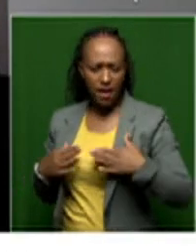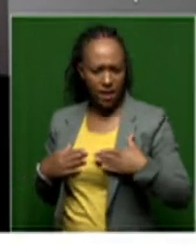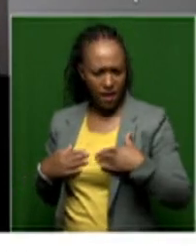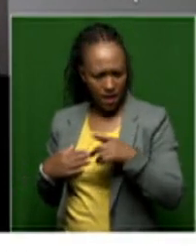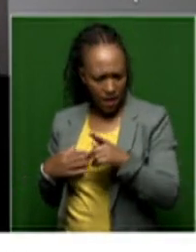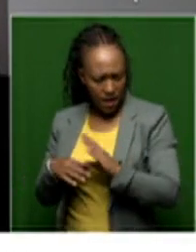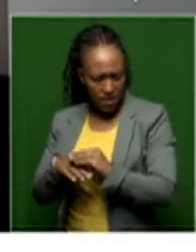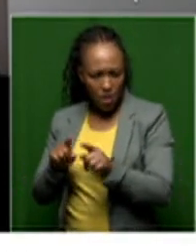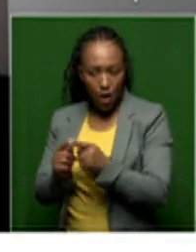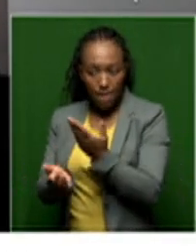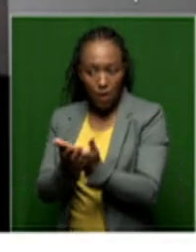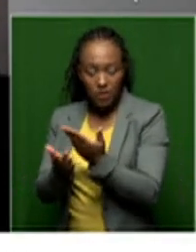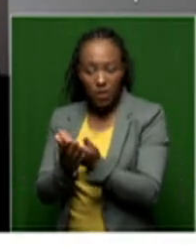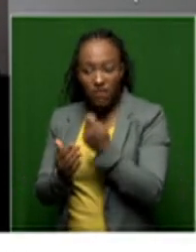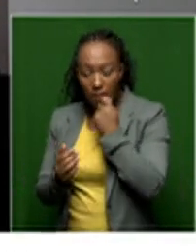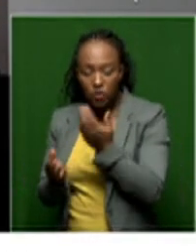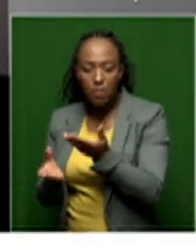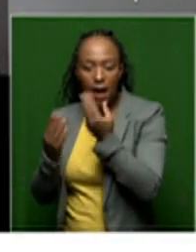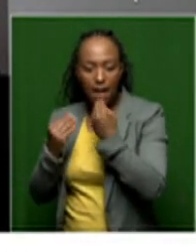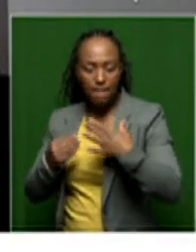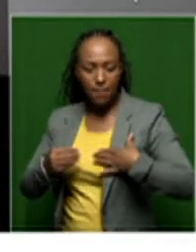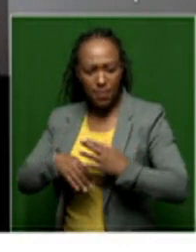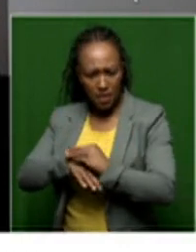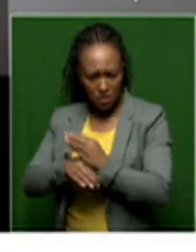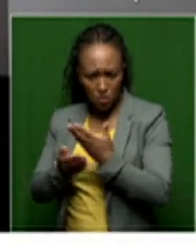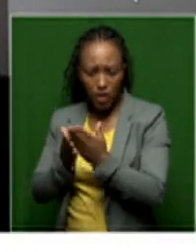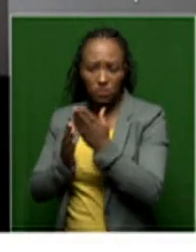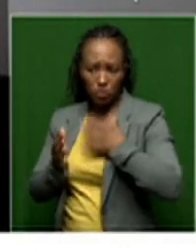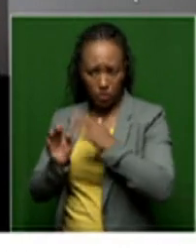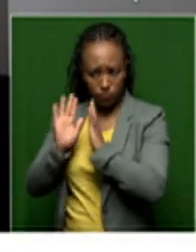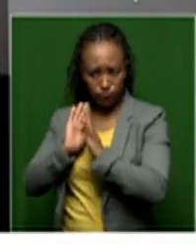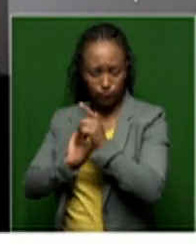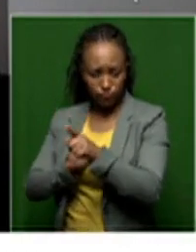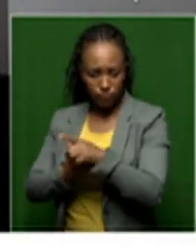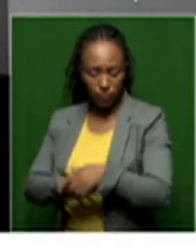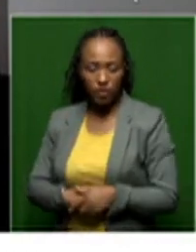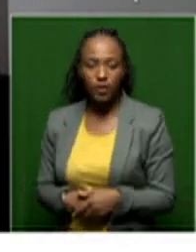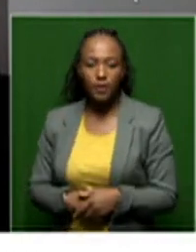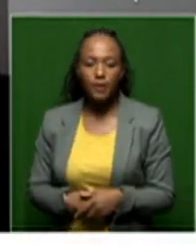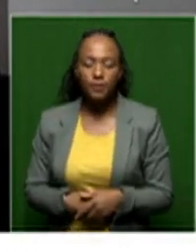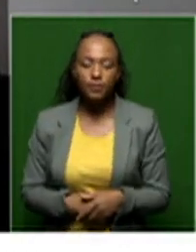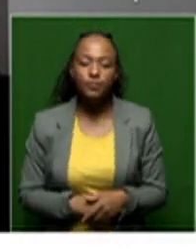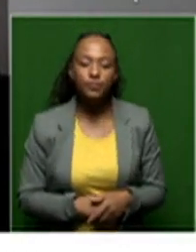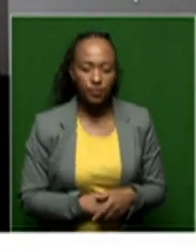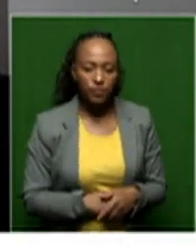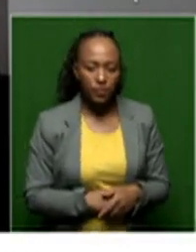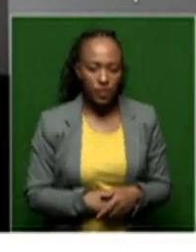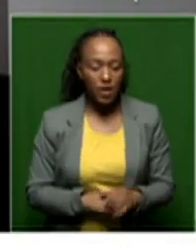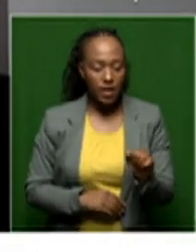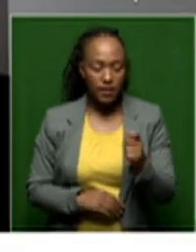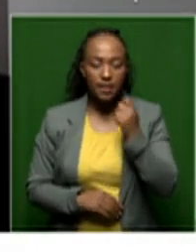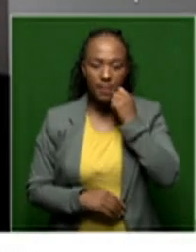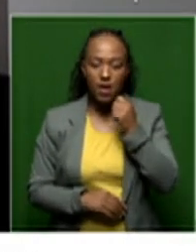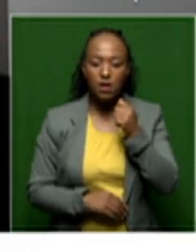also the chances of men getting breast cancers as well, do you want to talk about that? So obviously men do have a risk for breast